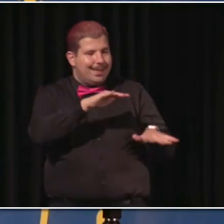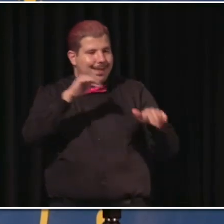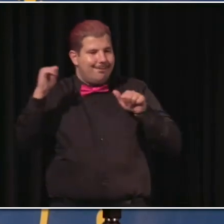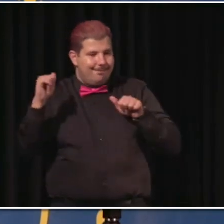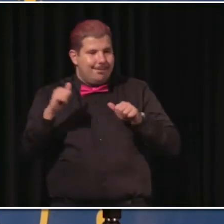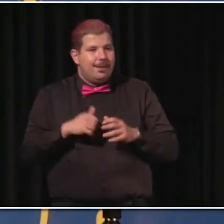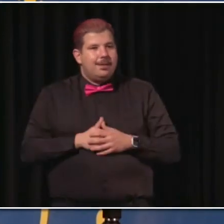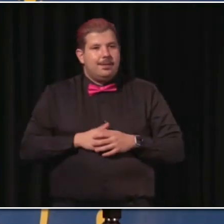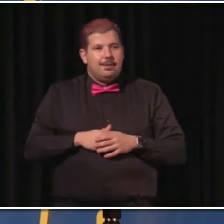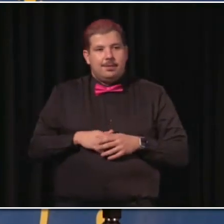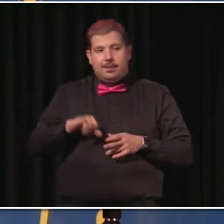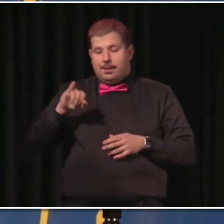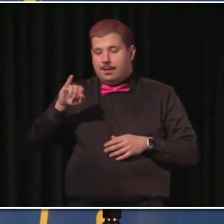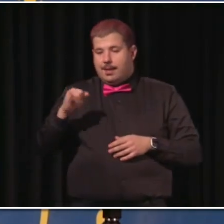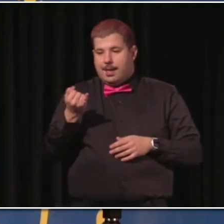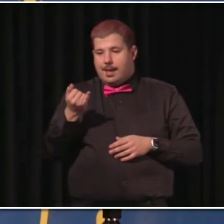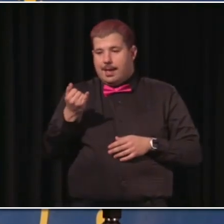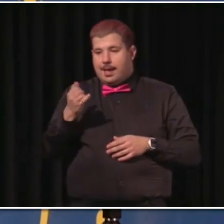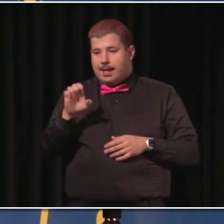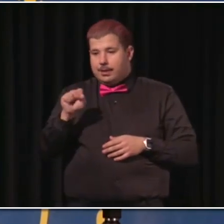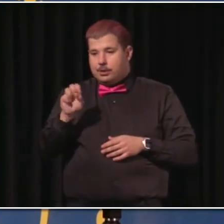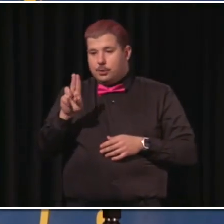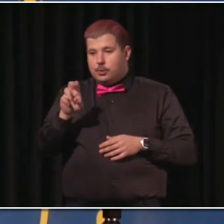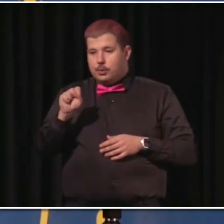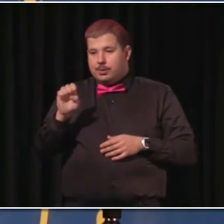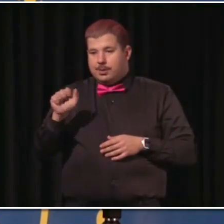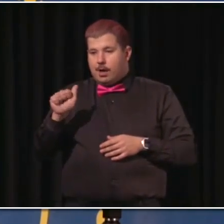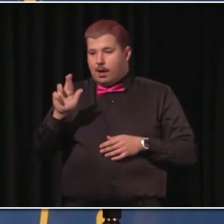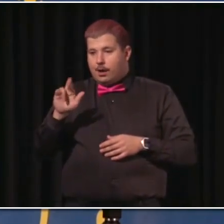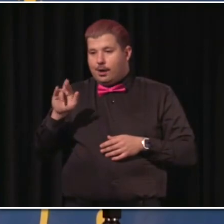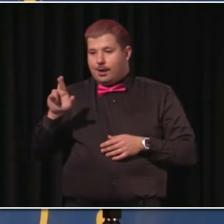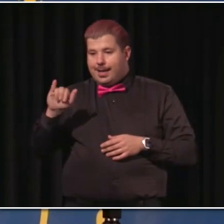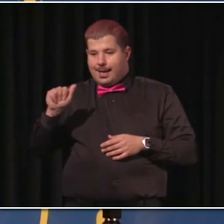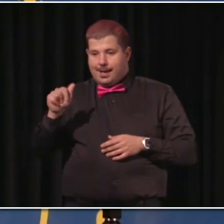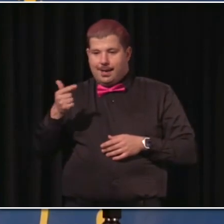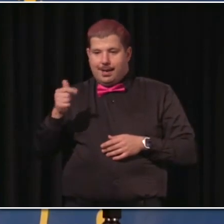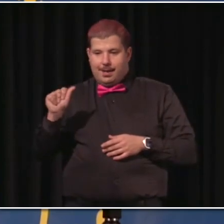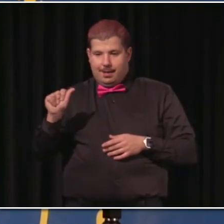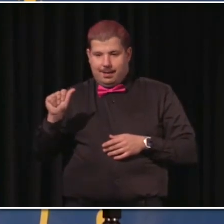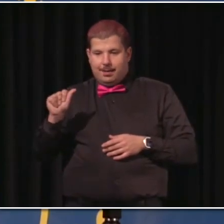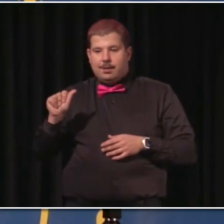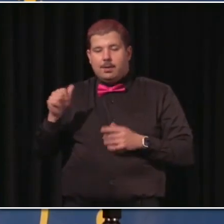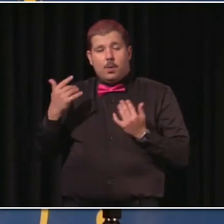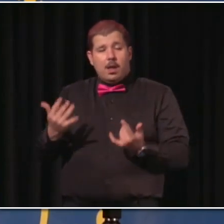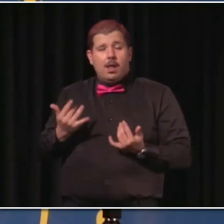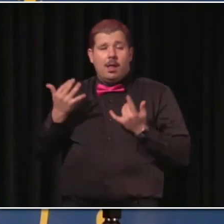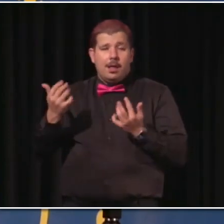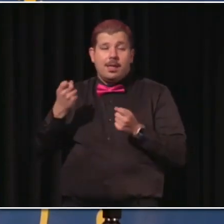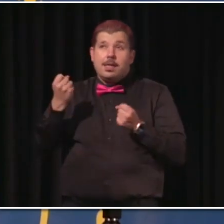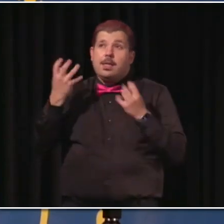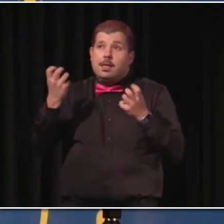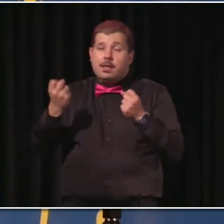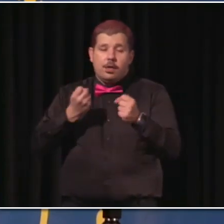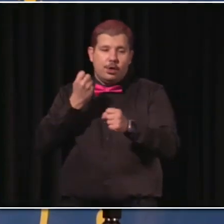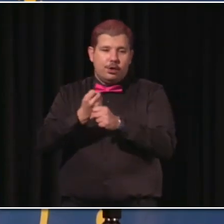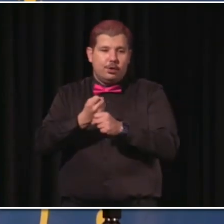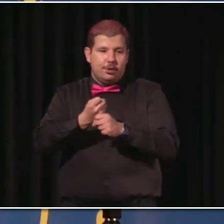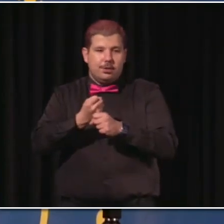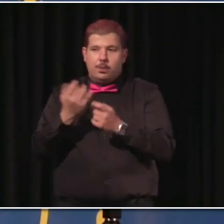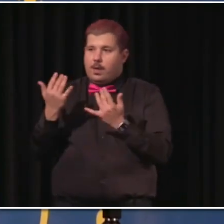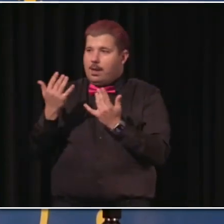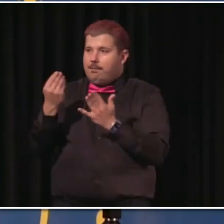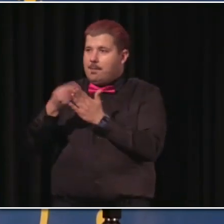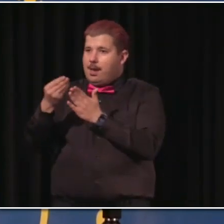Take Jesus Arriaga, who waited years for stolen wages. Our county stepped